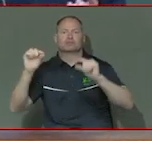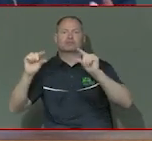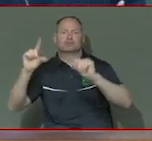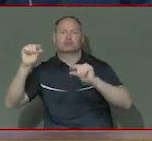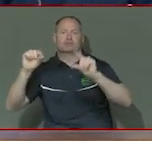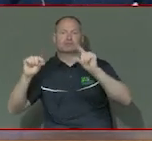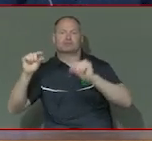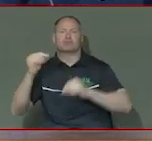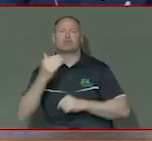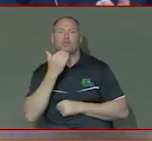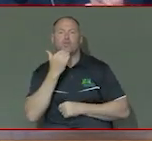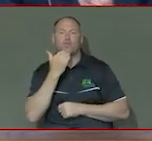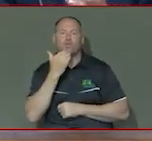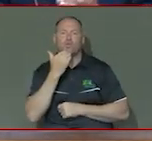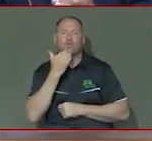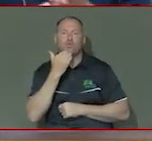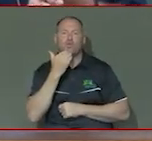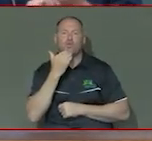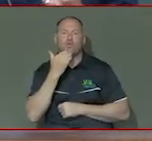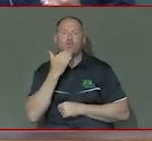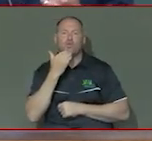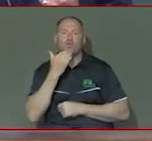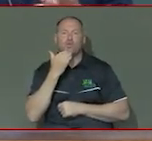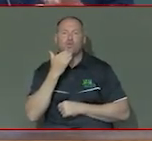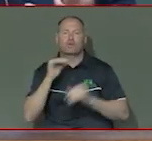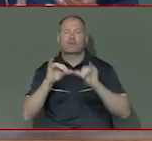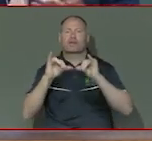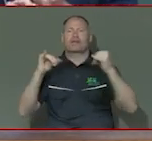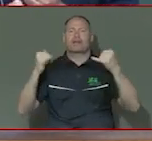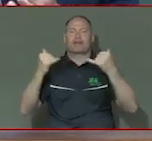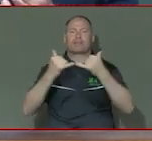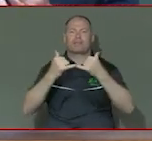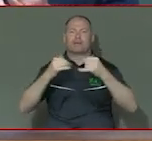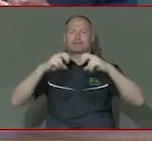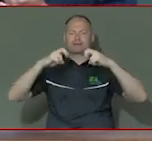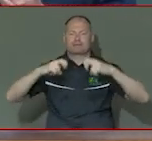The directors, to see if they made money.